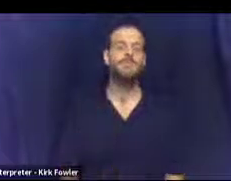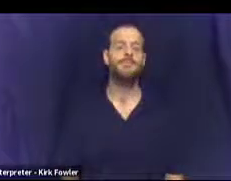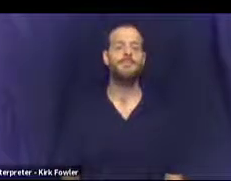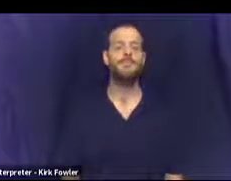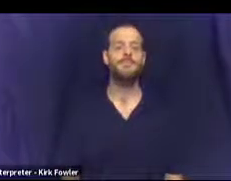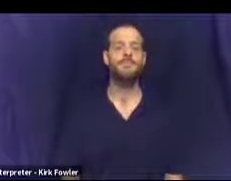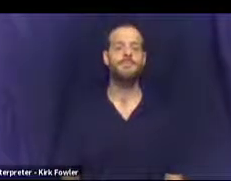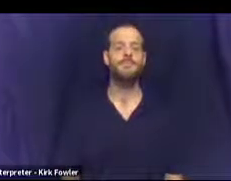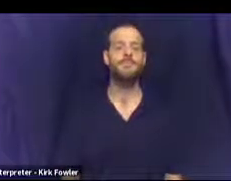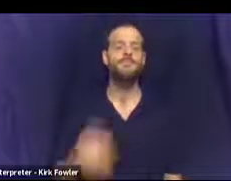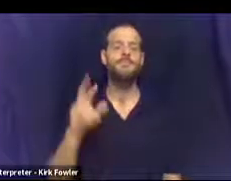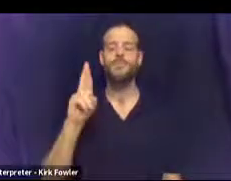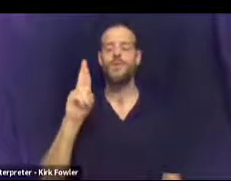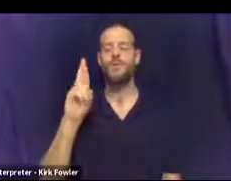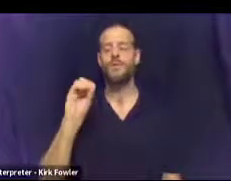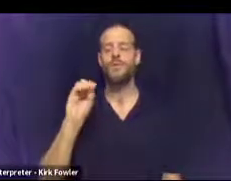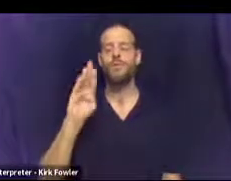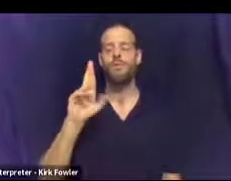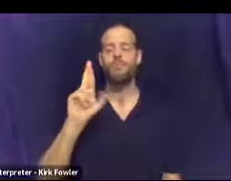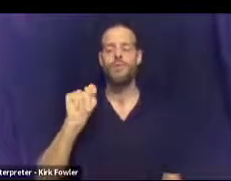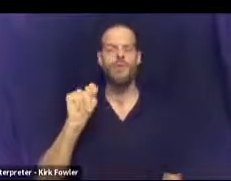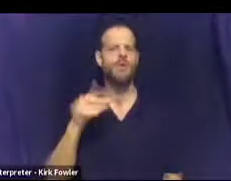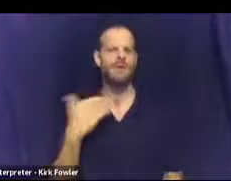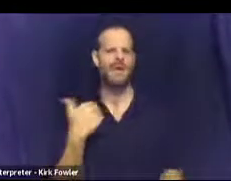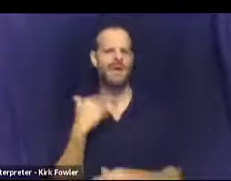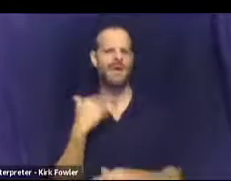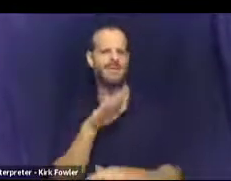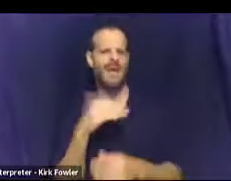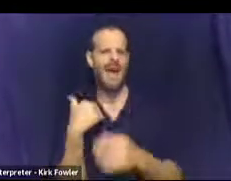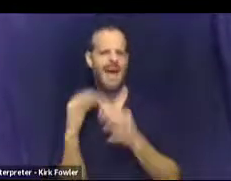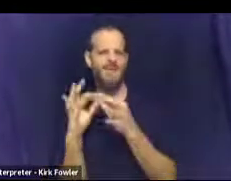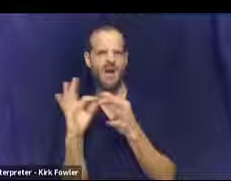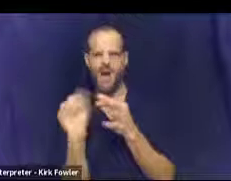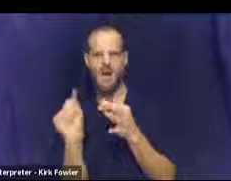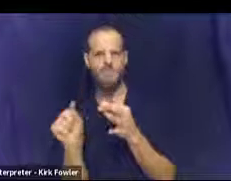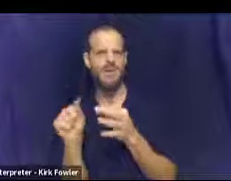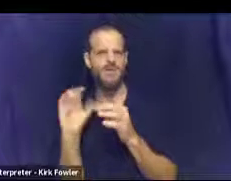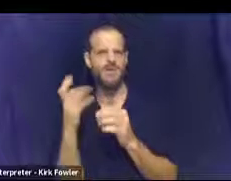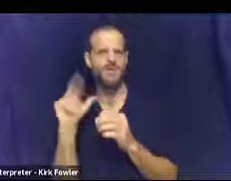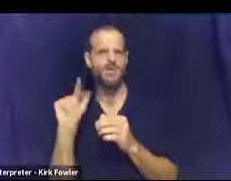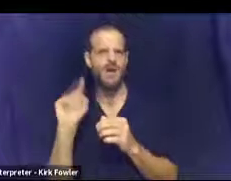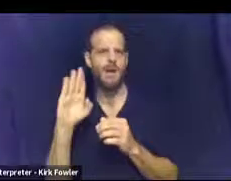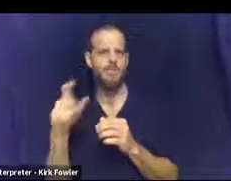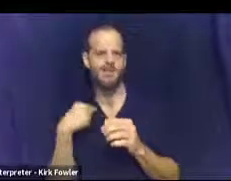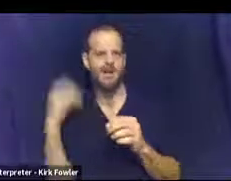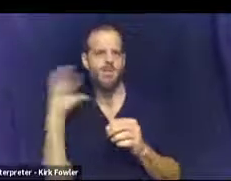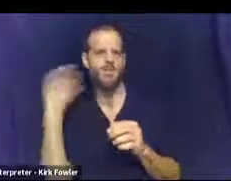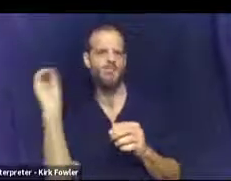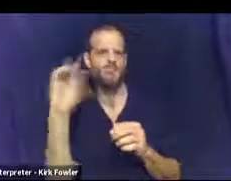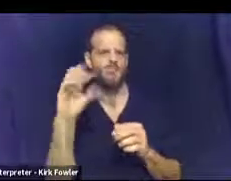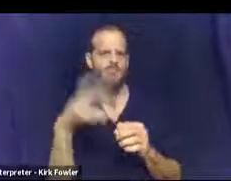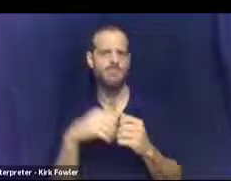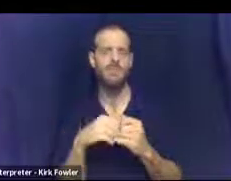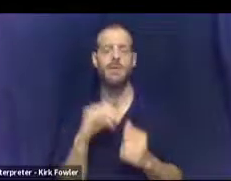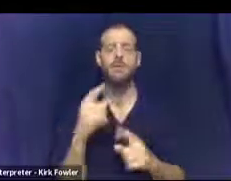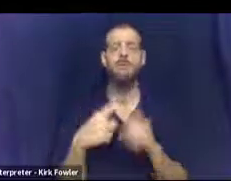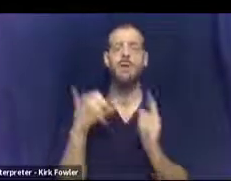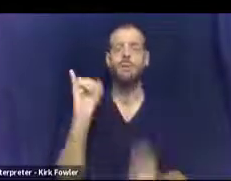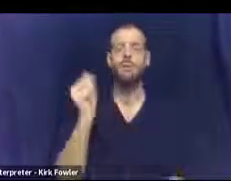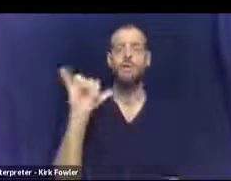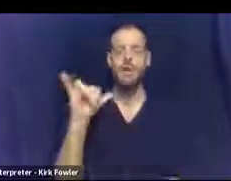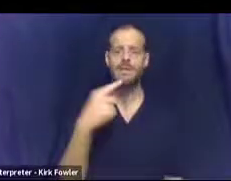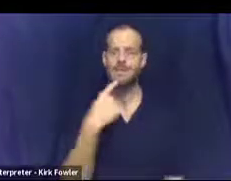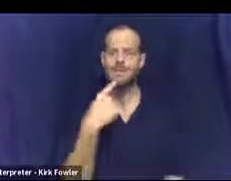Krista, this is Robert. We have a comment in the chat box I was going to insert right here if I could. This is from Jay. says most of these